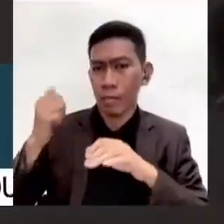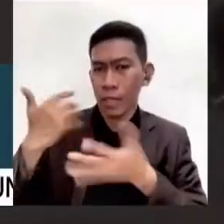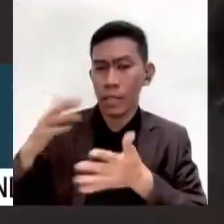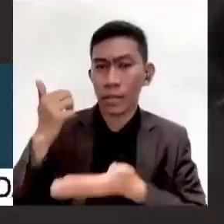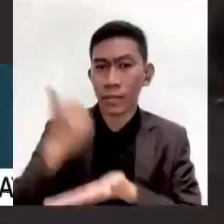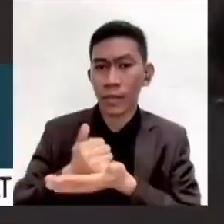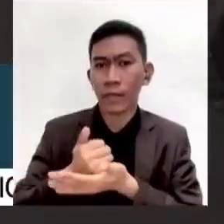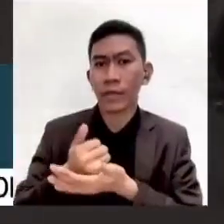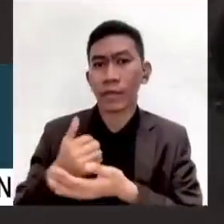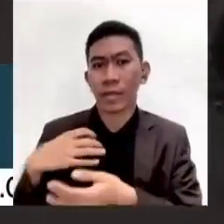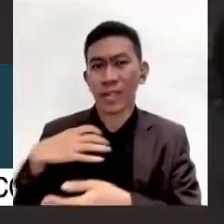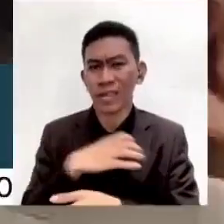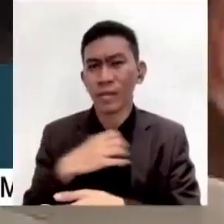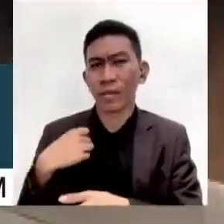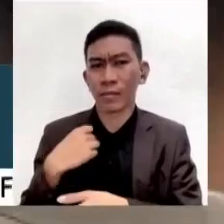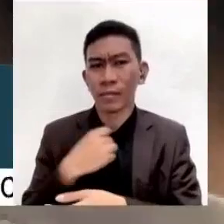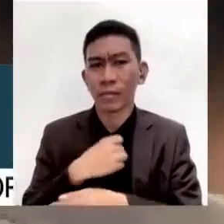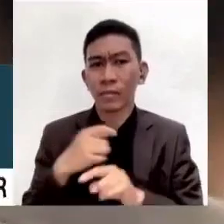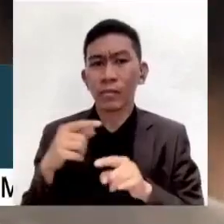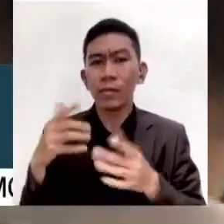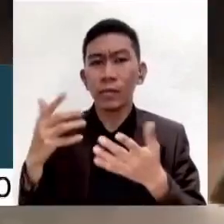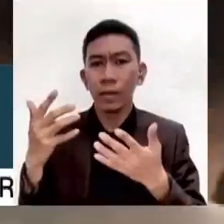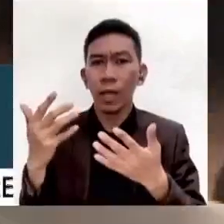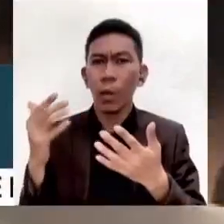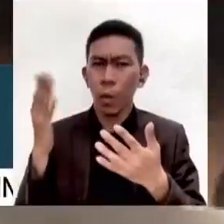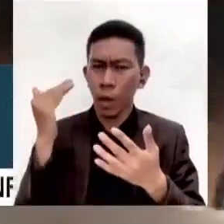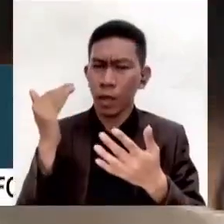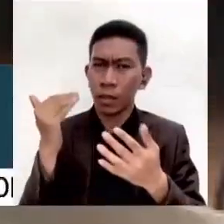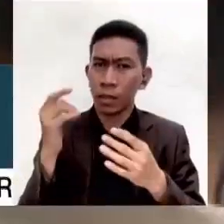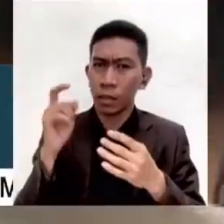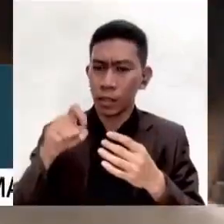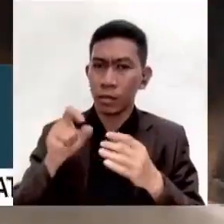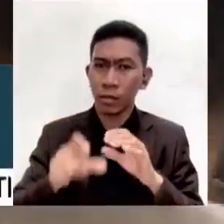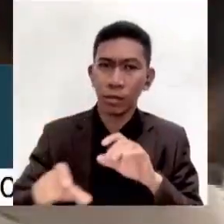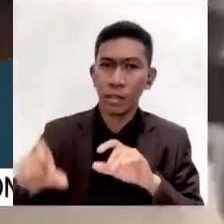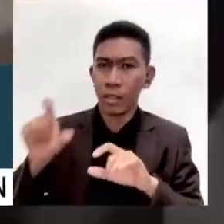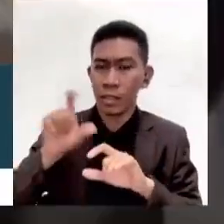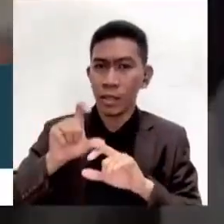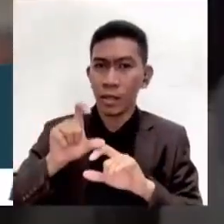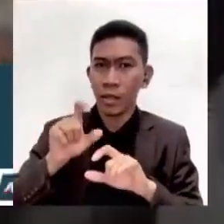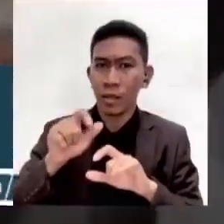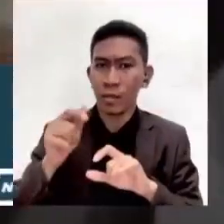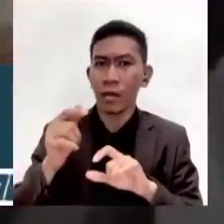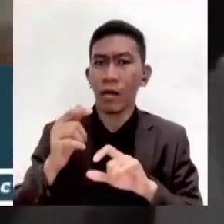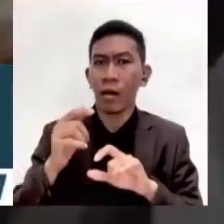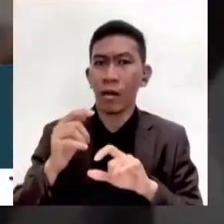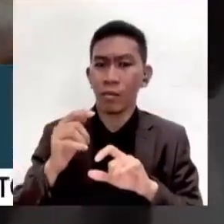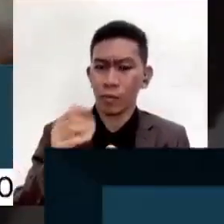Empowerment and Democracy cites several reasons why this should be a cause for concern.